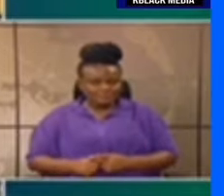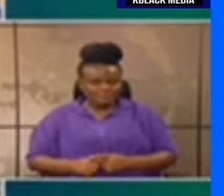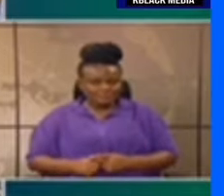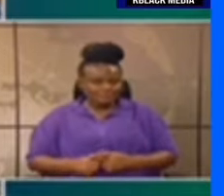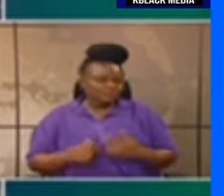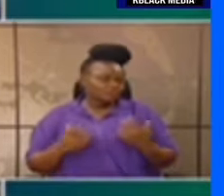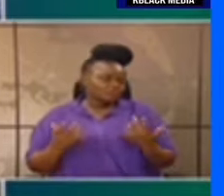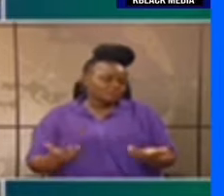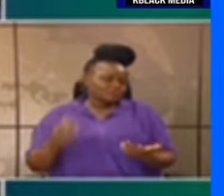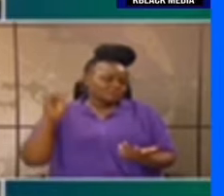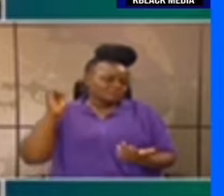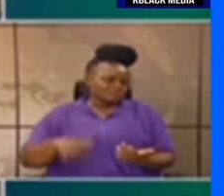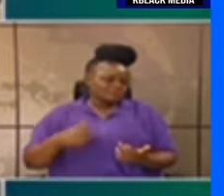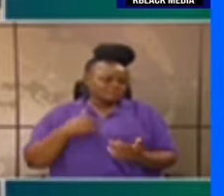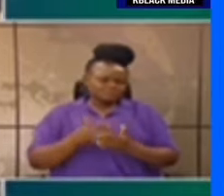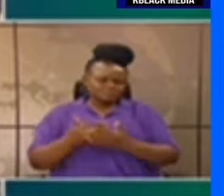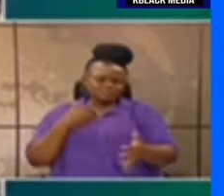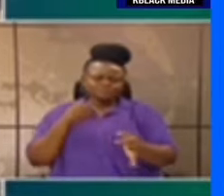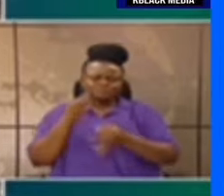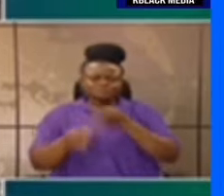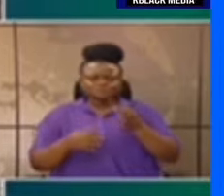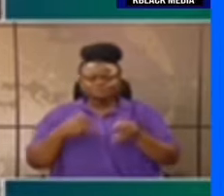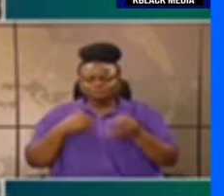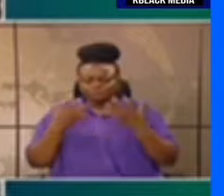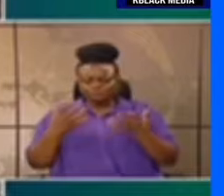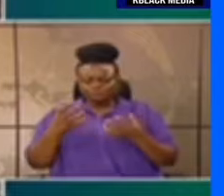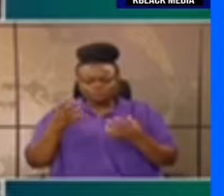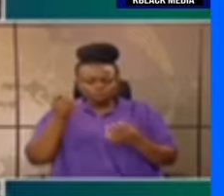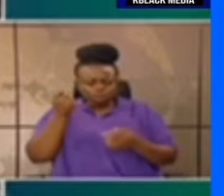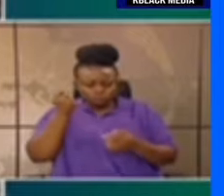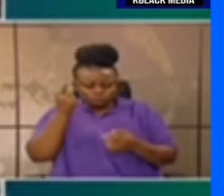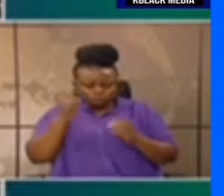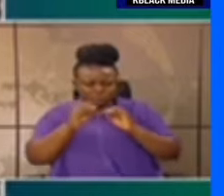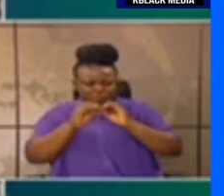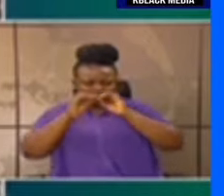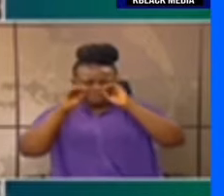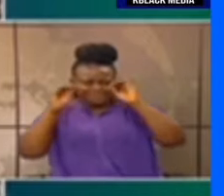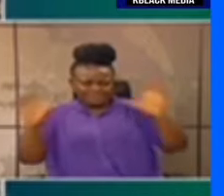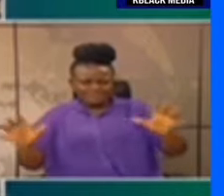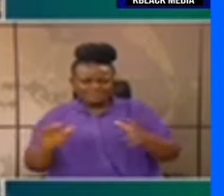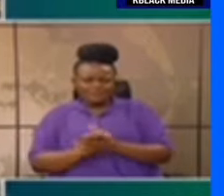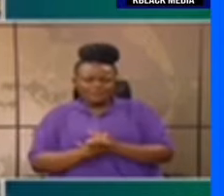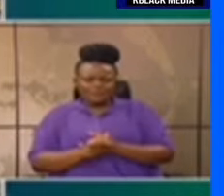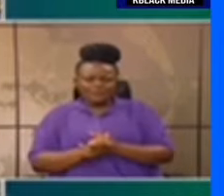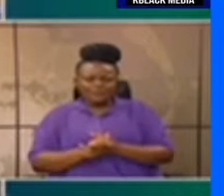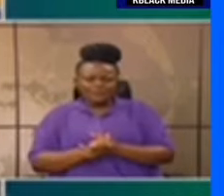But I just want to get a better understanding of this whole situation. Miaminia William Evans